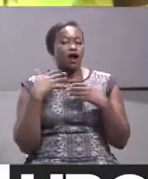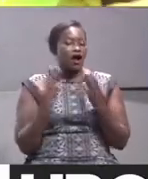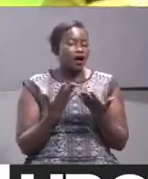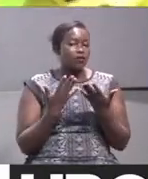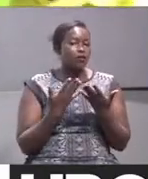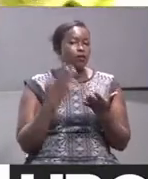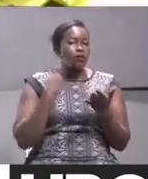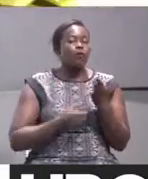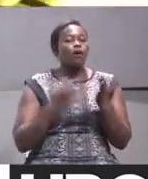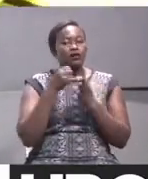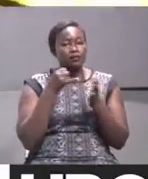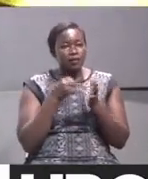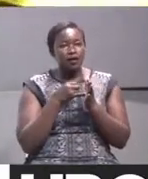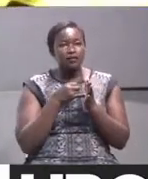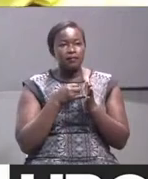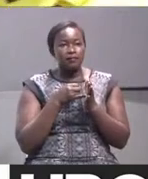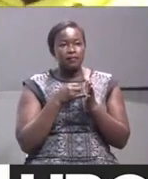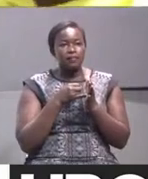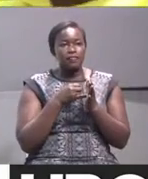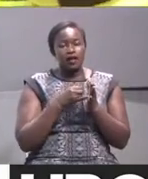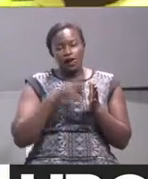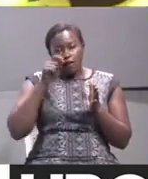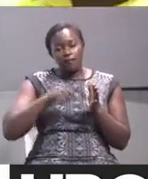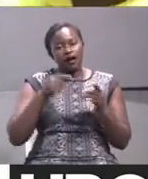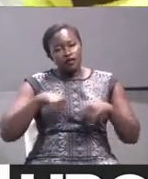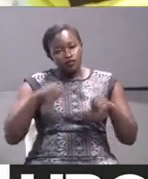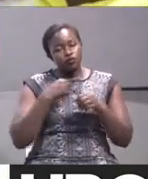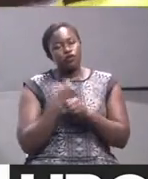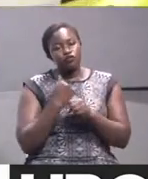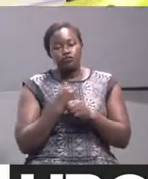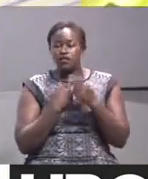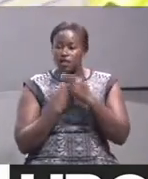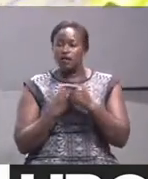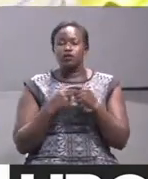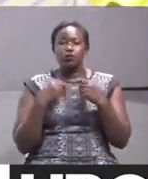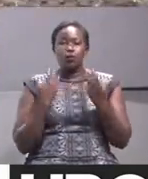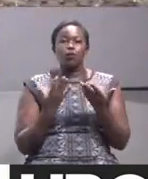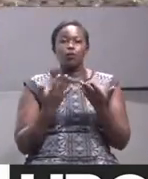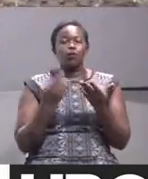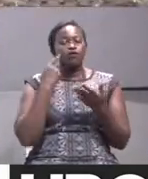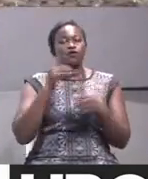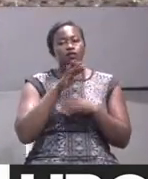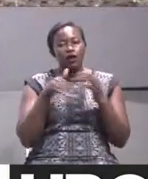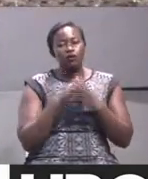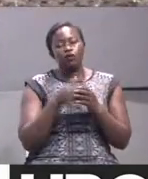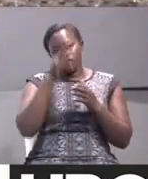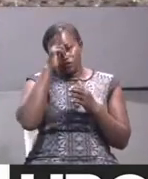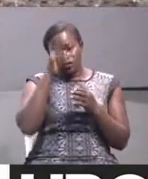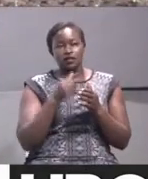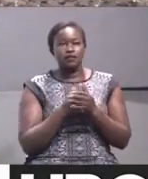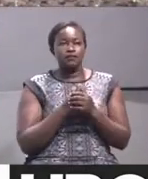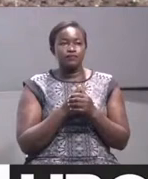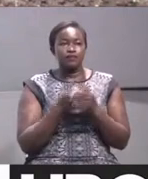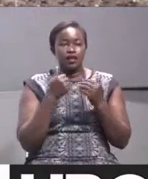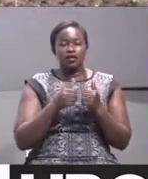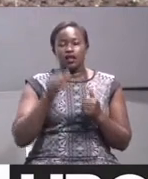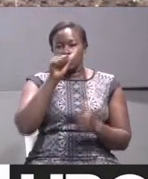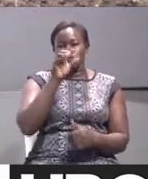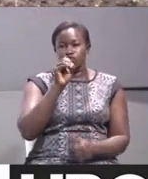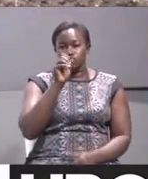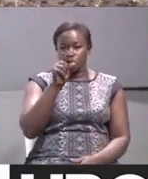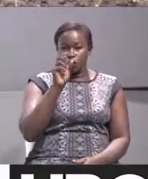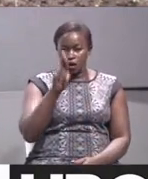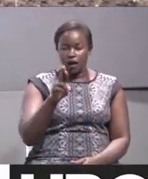we have to go for this mini ones that are small, or something that covers the whole village? So the rationale is a solar-powered